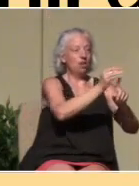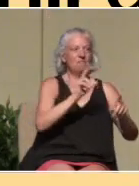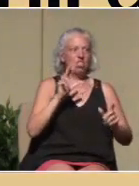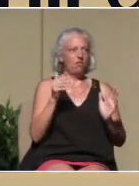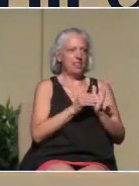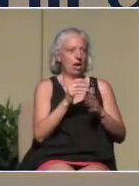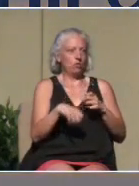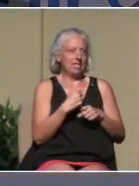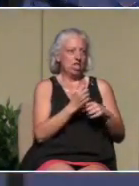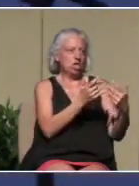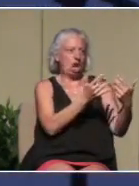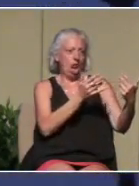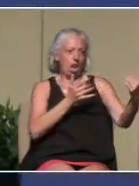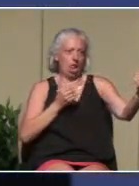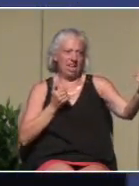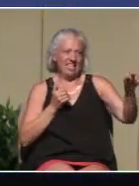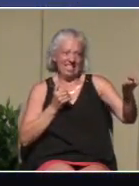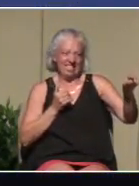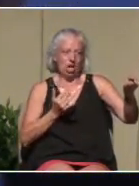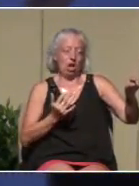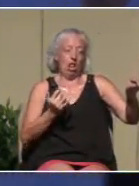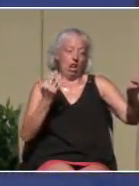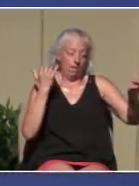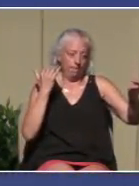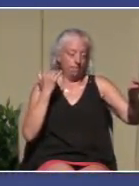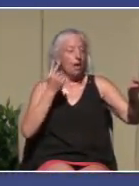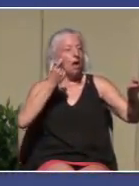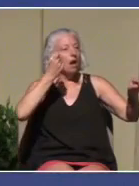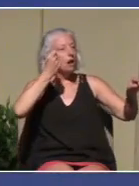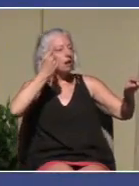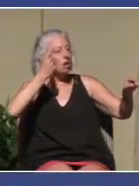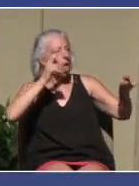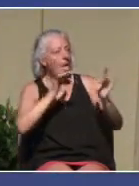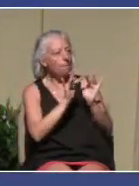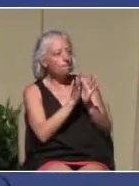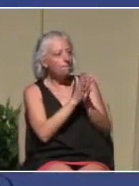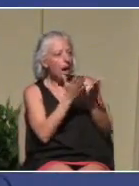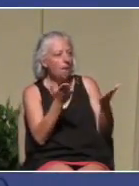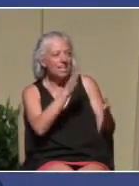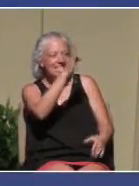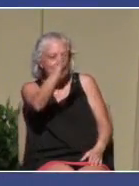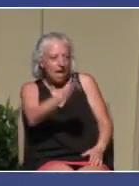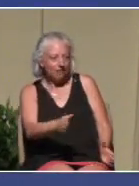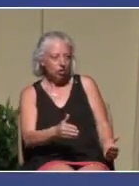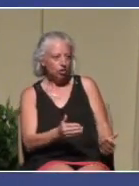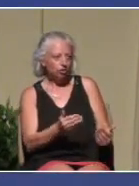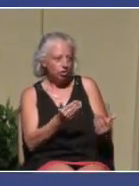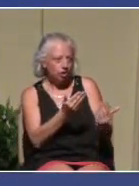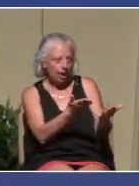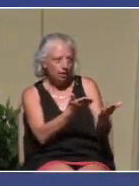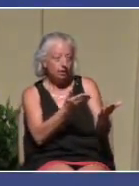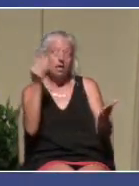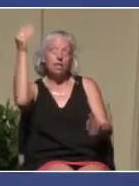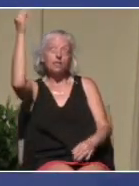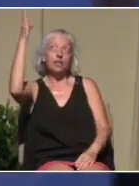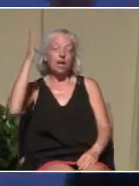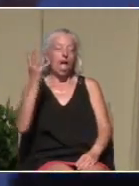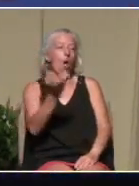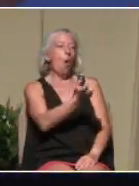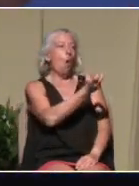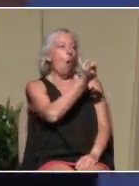written. But what we must understand is that the Bible never, never suggests that God